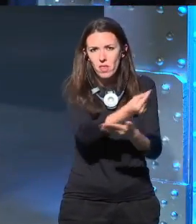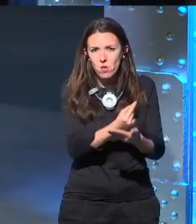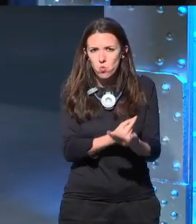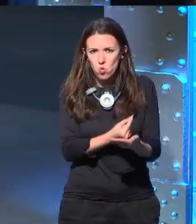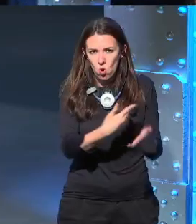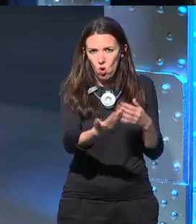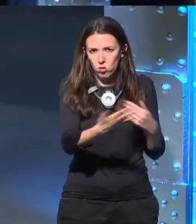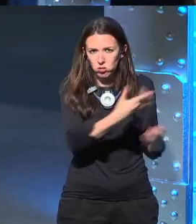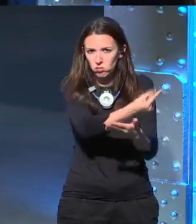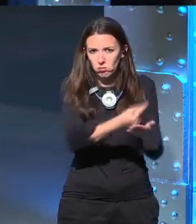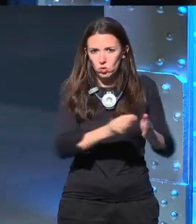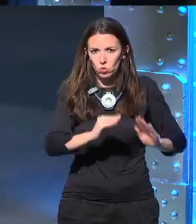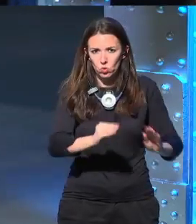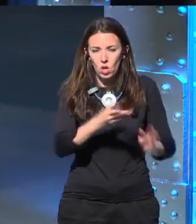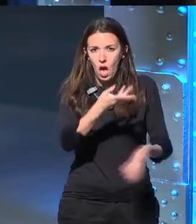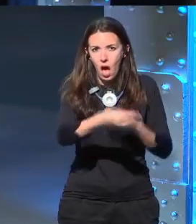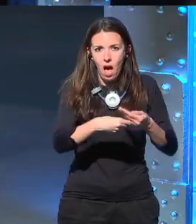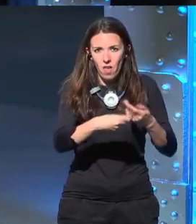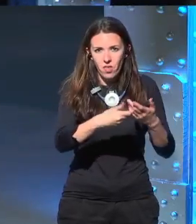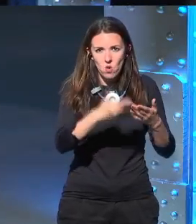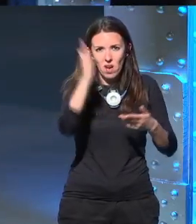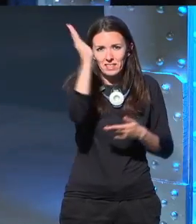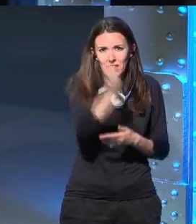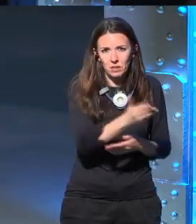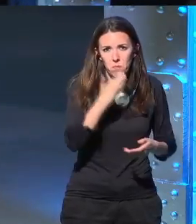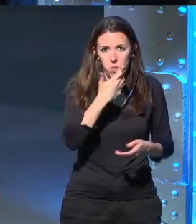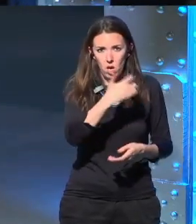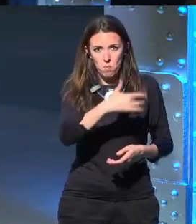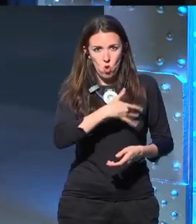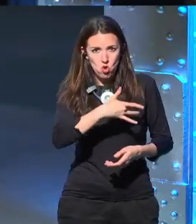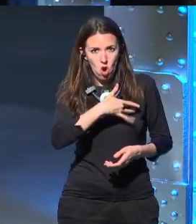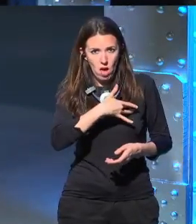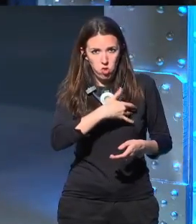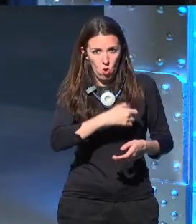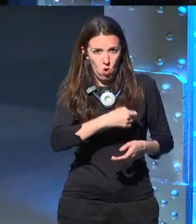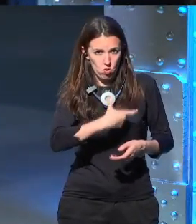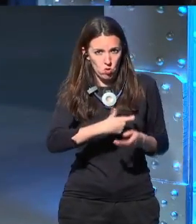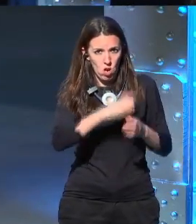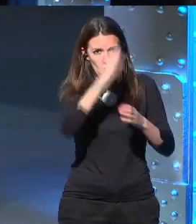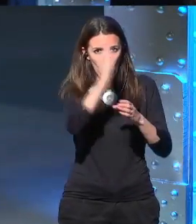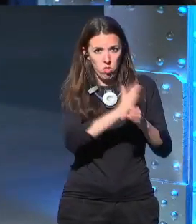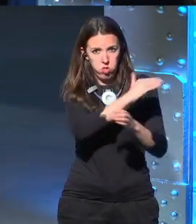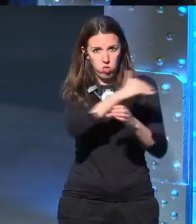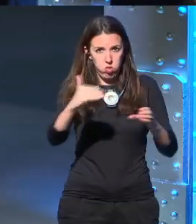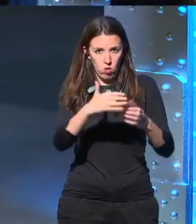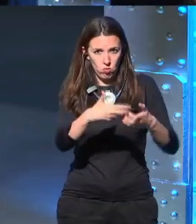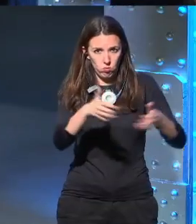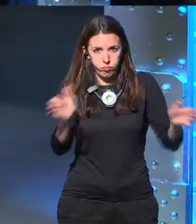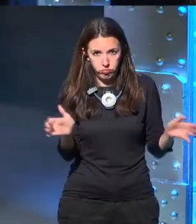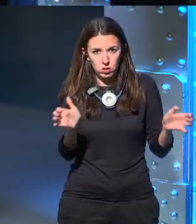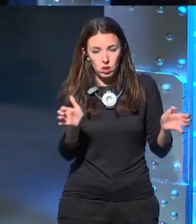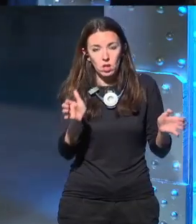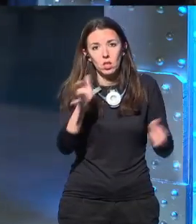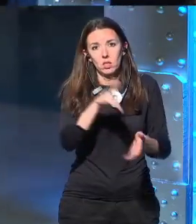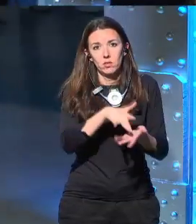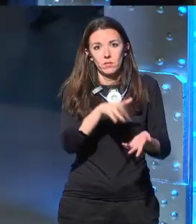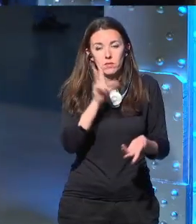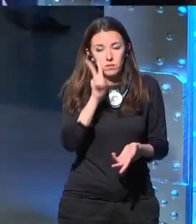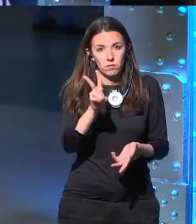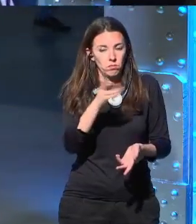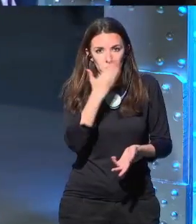writing about it. And then he draws it down here for one last time, and he gets distracted because he's Leonardo. He gets